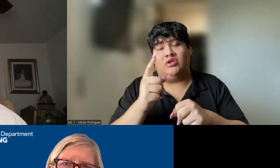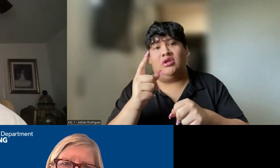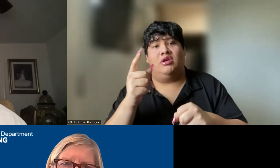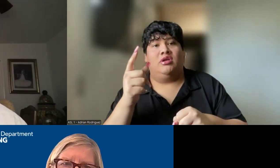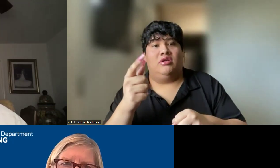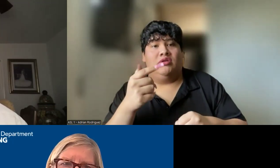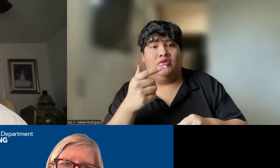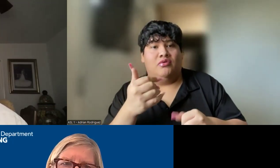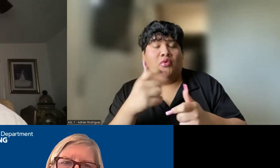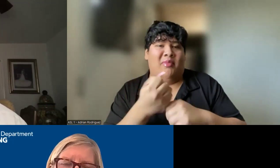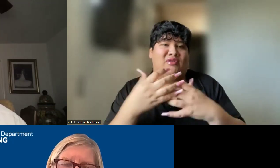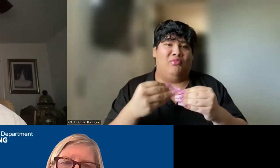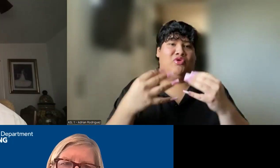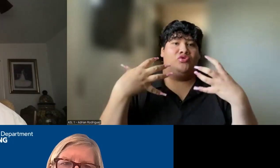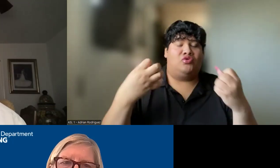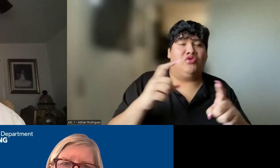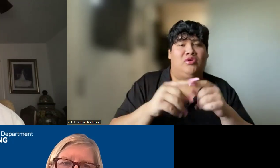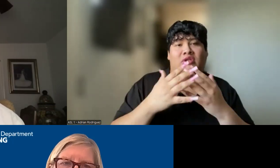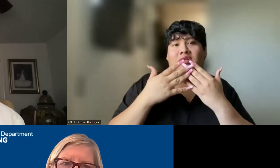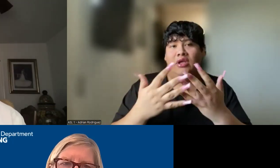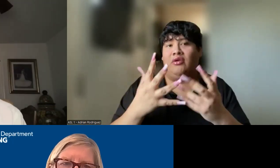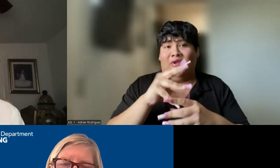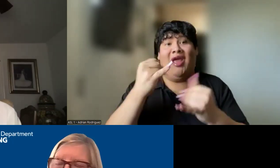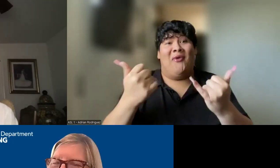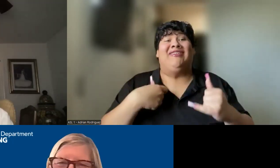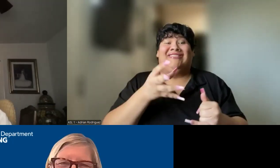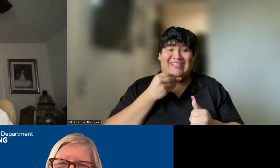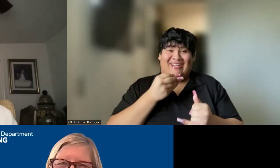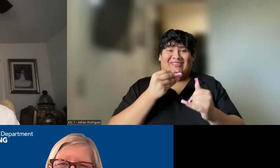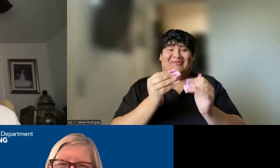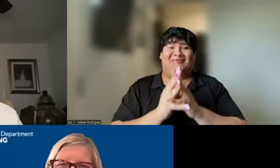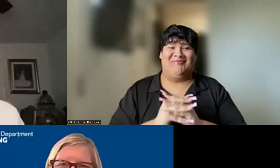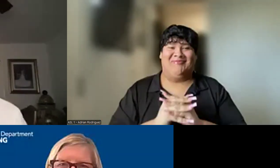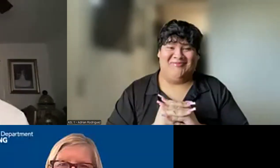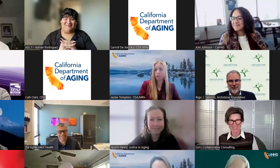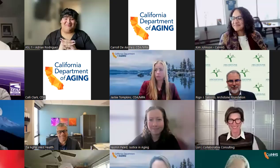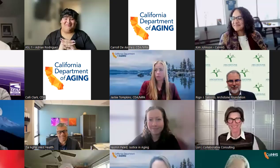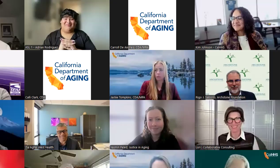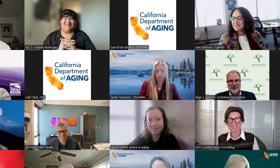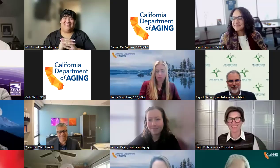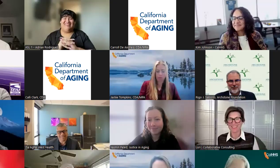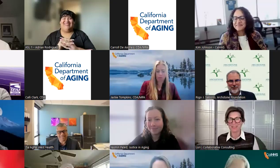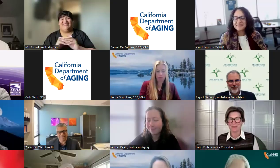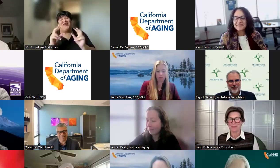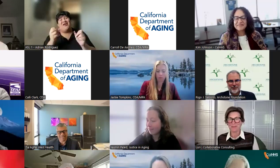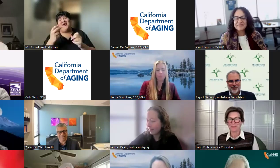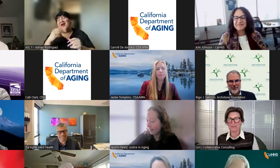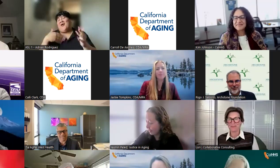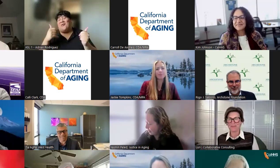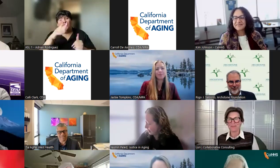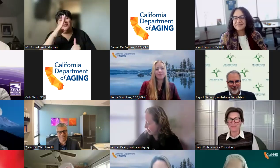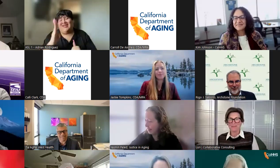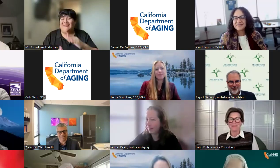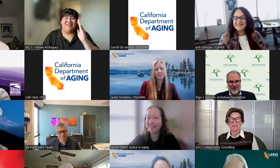that make the system stronger. So I very much appreciate that too. And now I'm going to shut up. So. Oh, we hope you never, ever shut